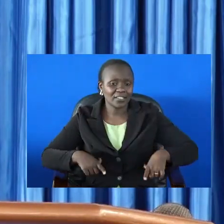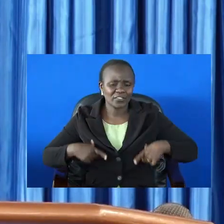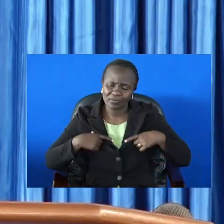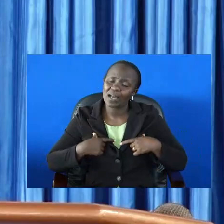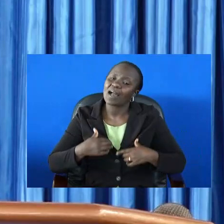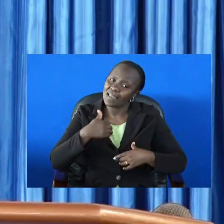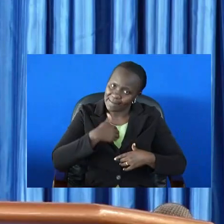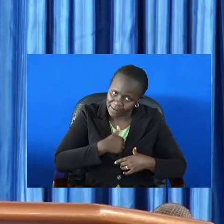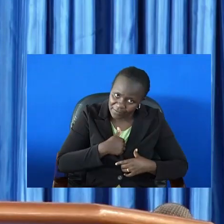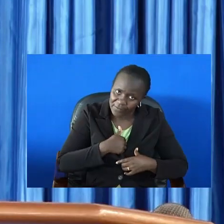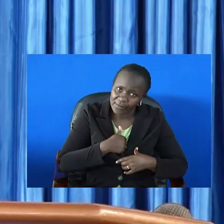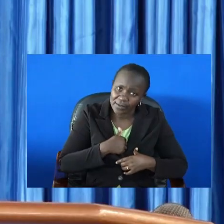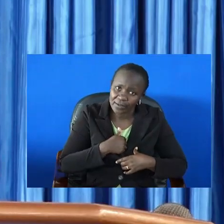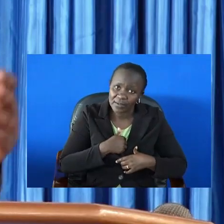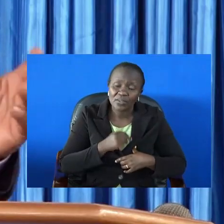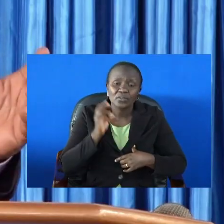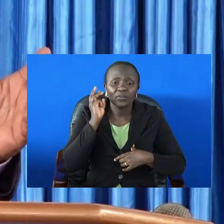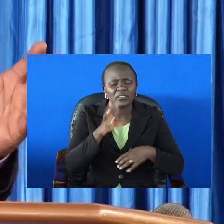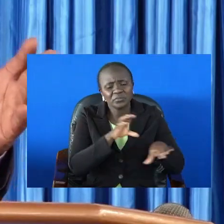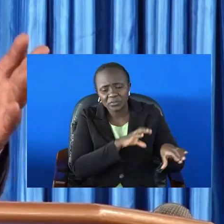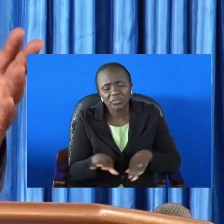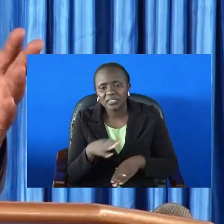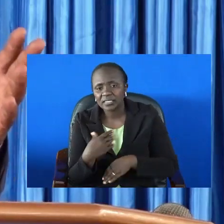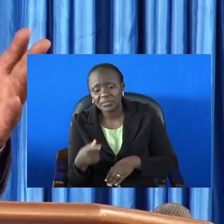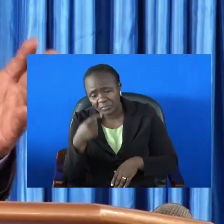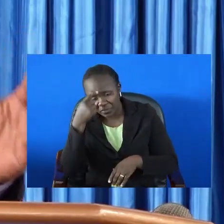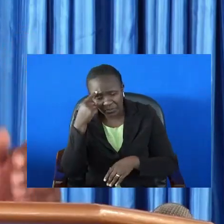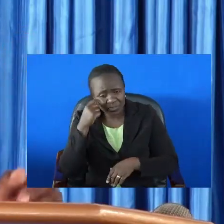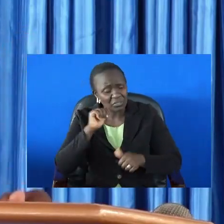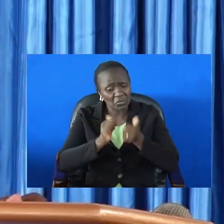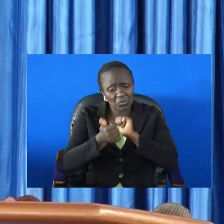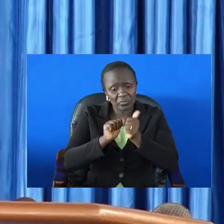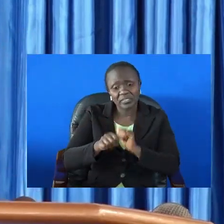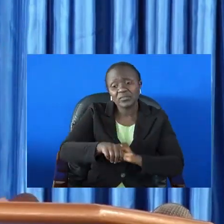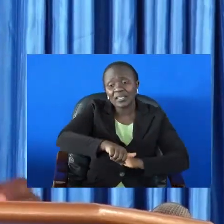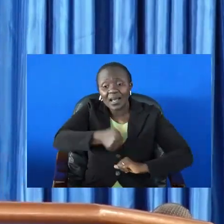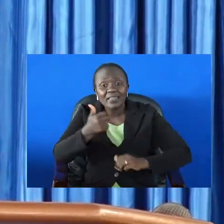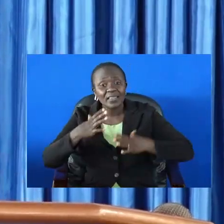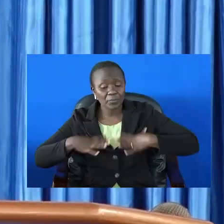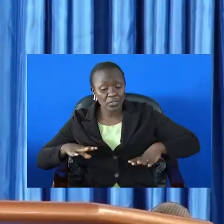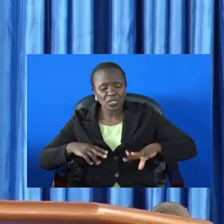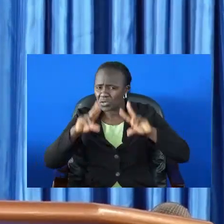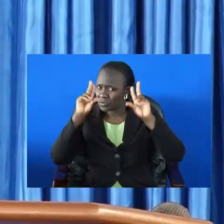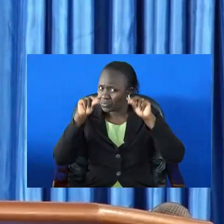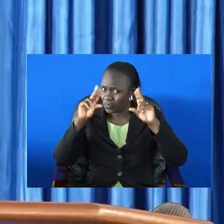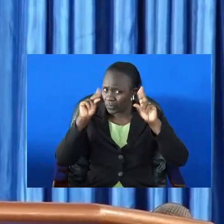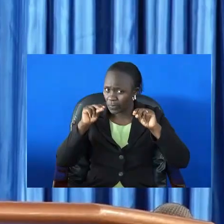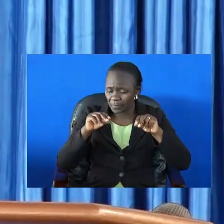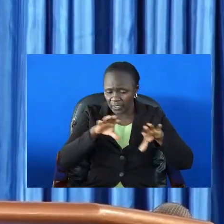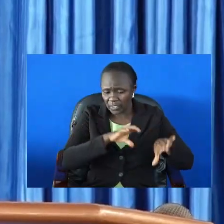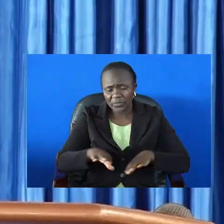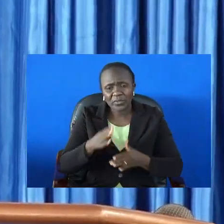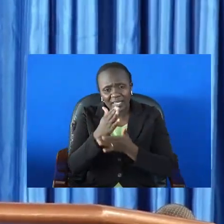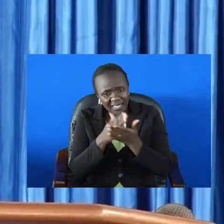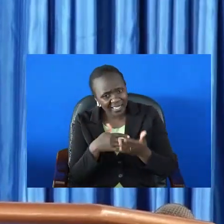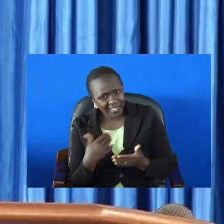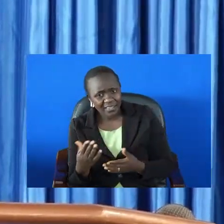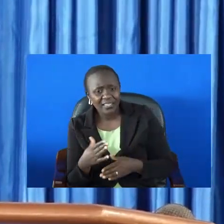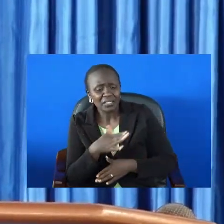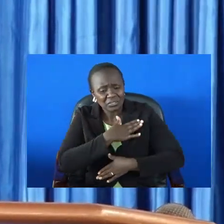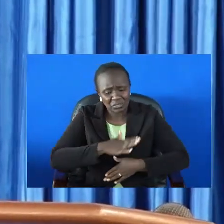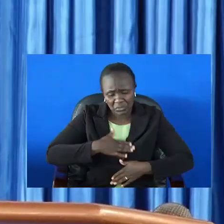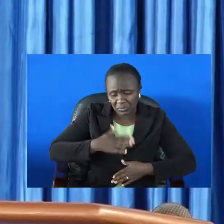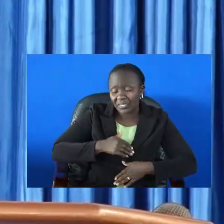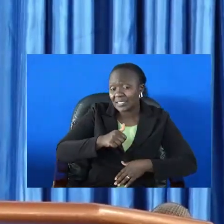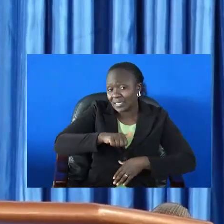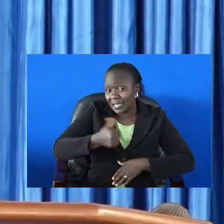direction. You will not be doing things because you're competing with other people. You will not be doing anything to please other